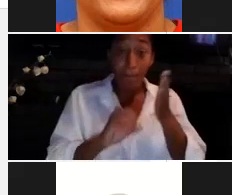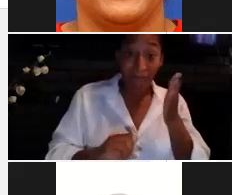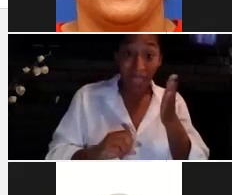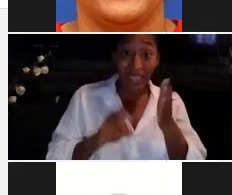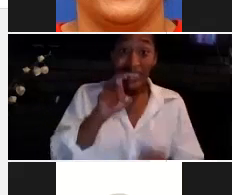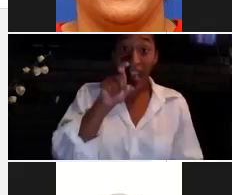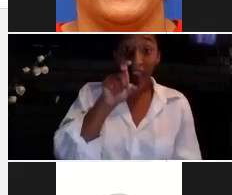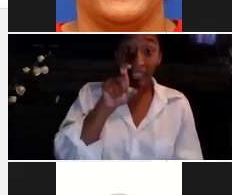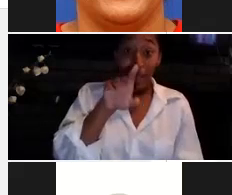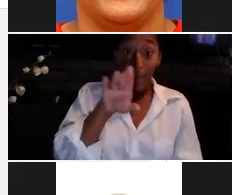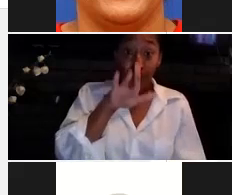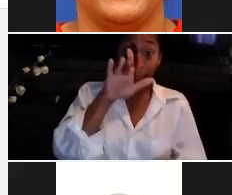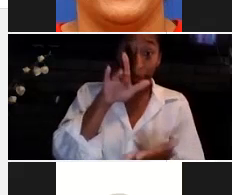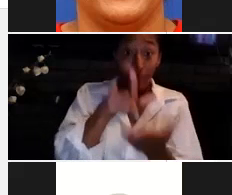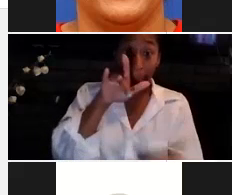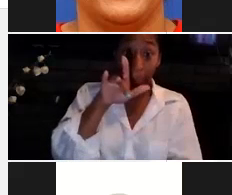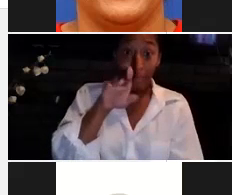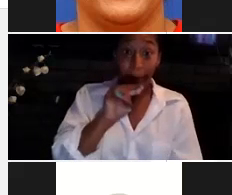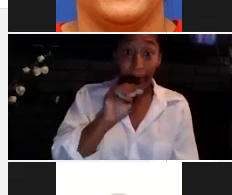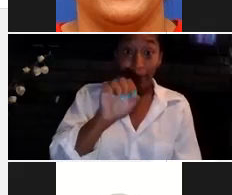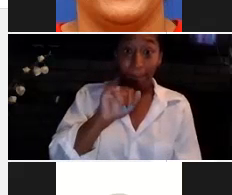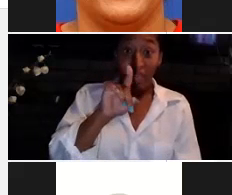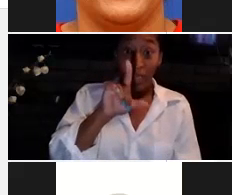you don't always have the bigger number in front